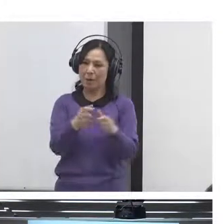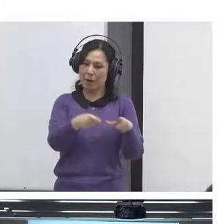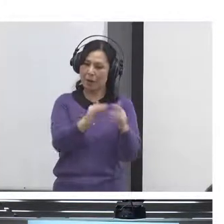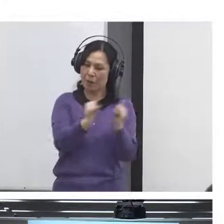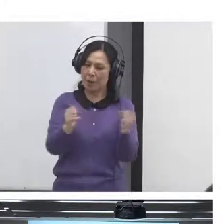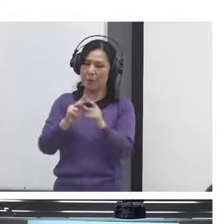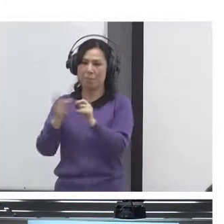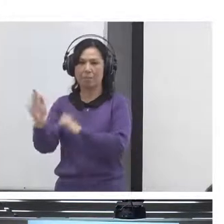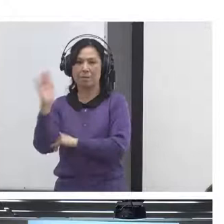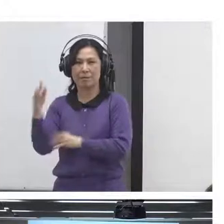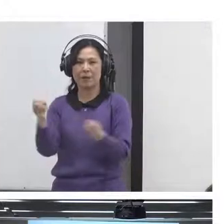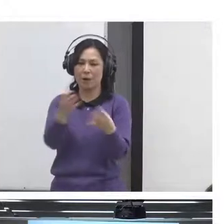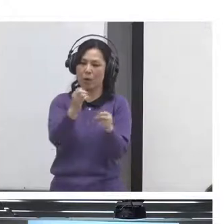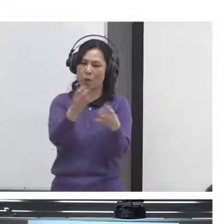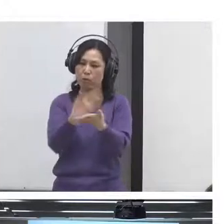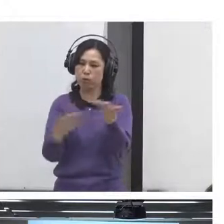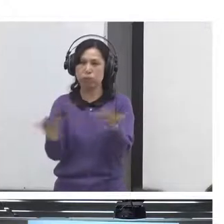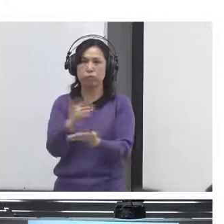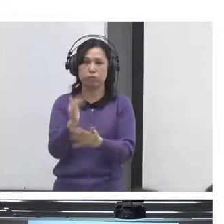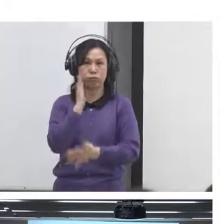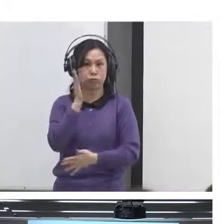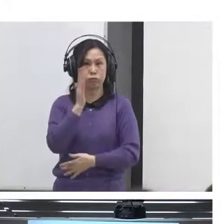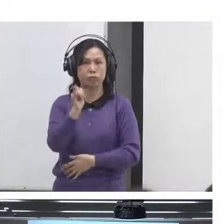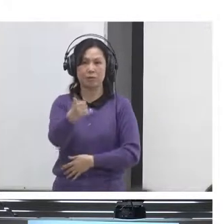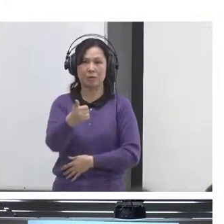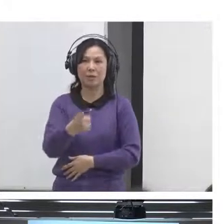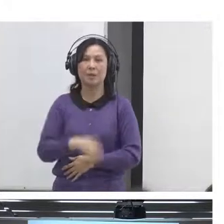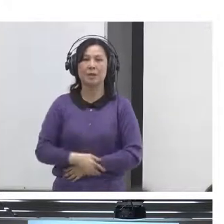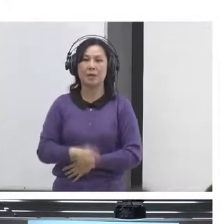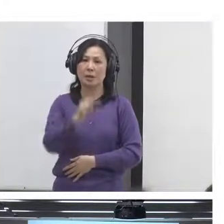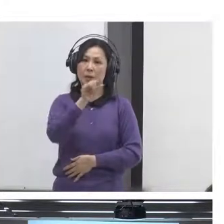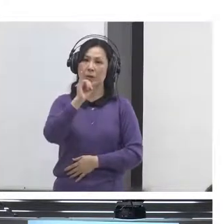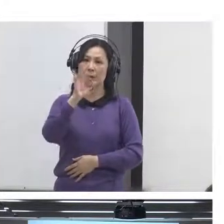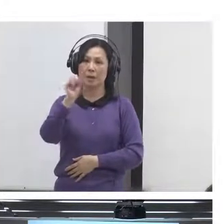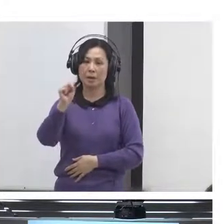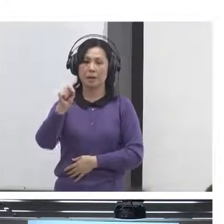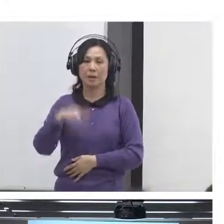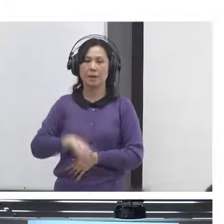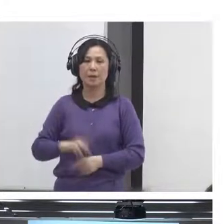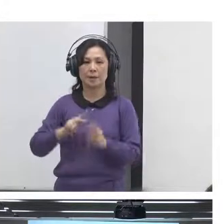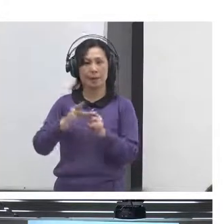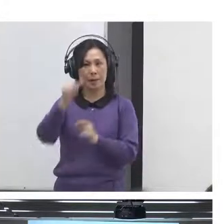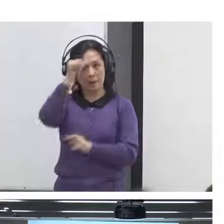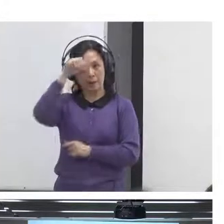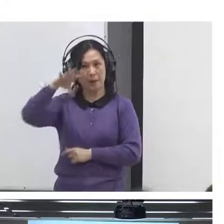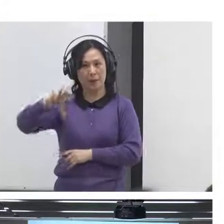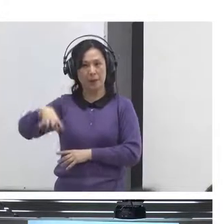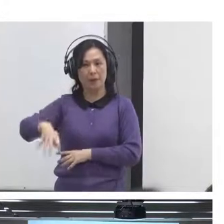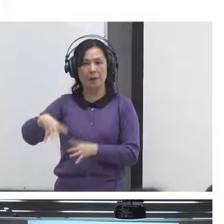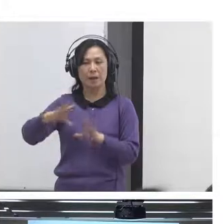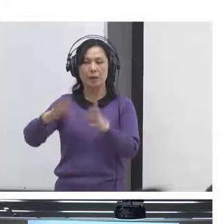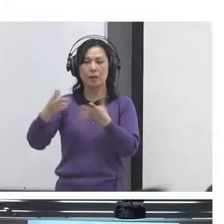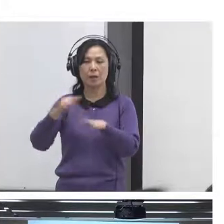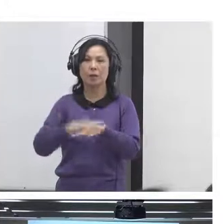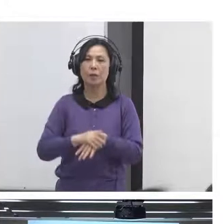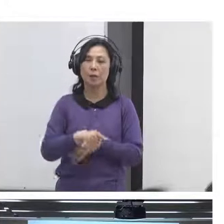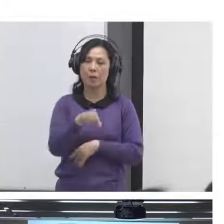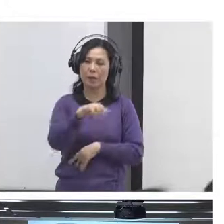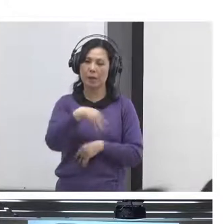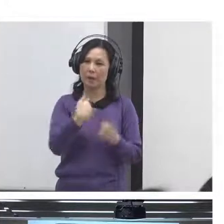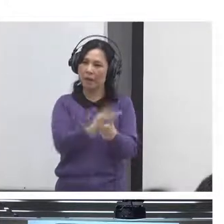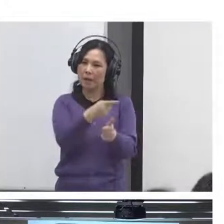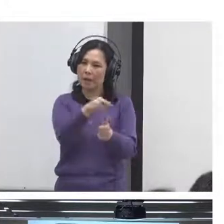to partners in cities in India and Ecuador and granted support for the technical development and testing of Octopi